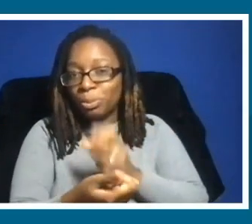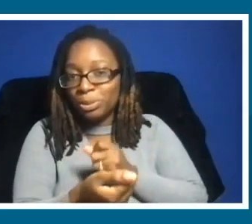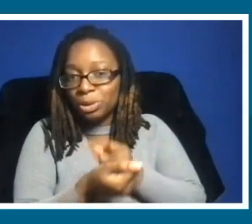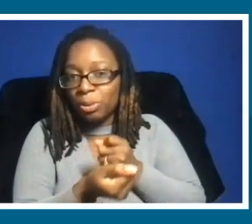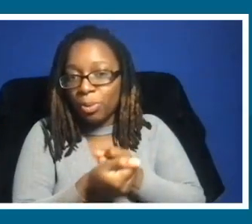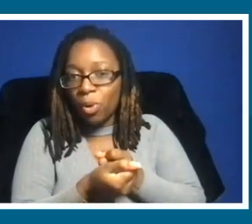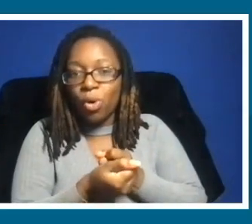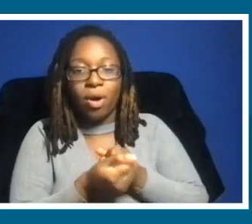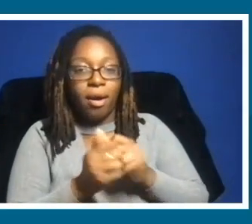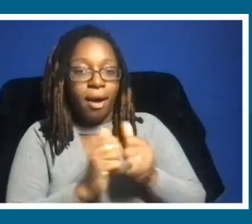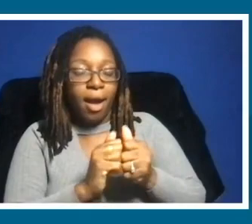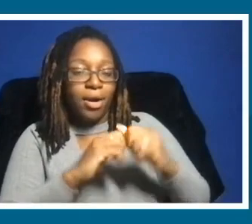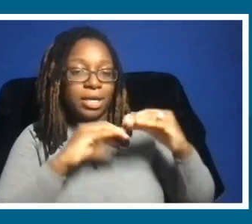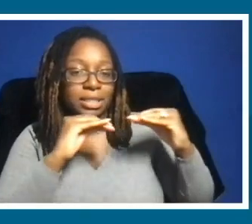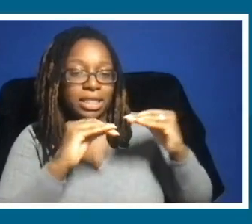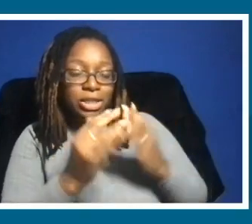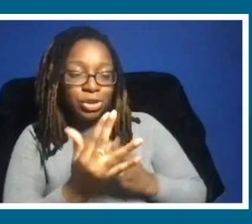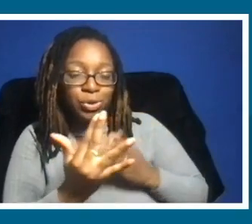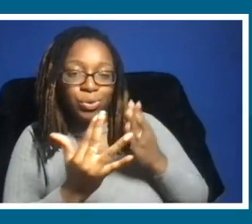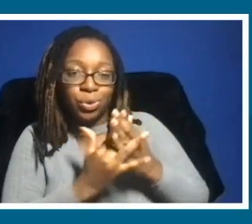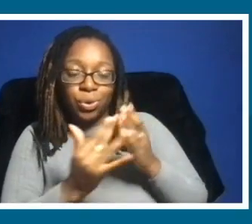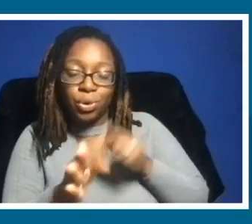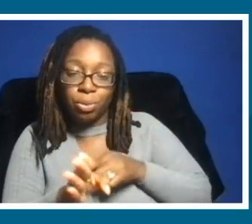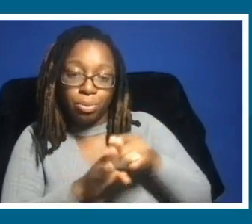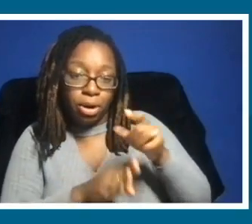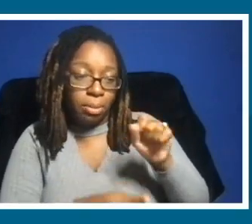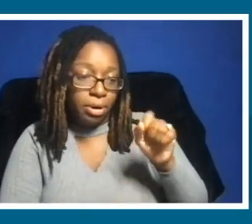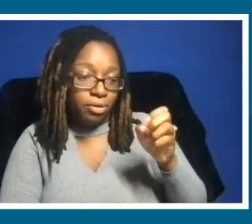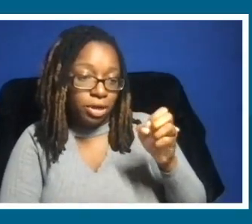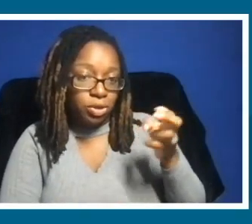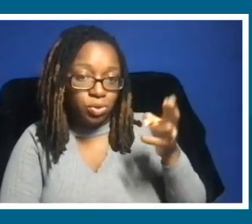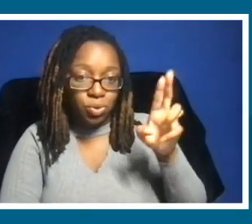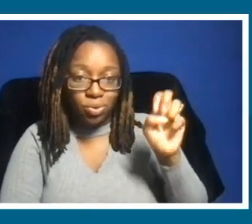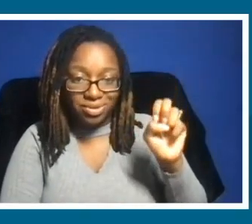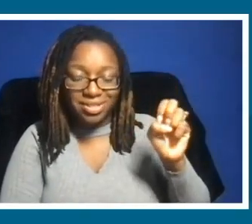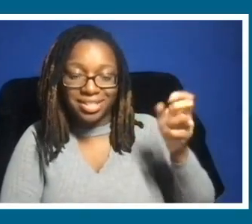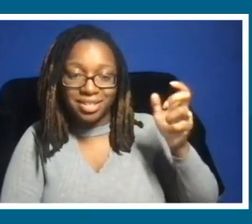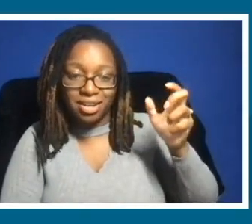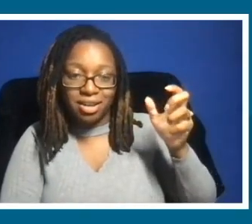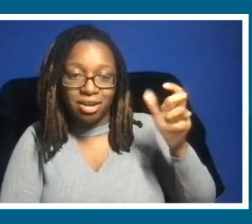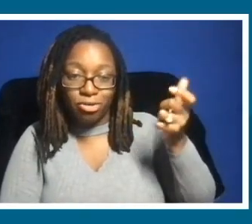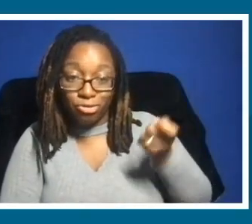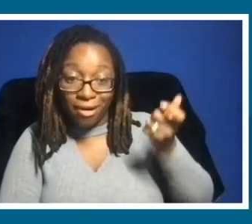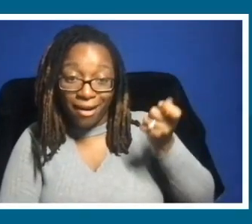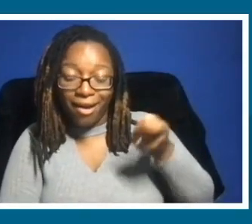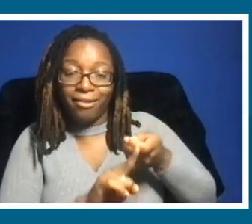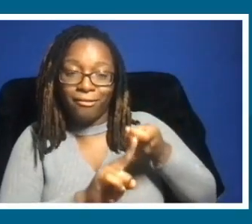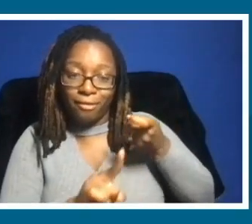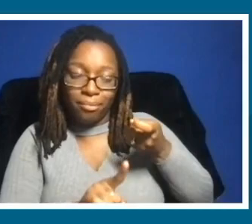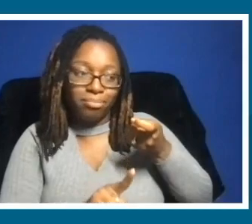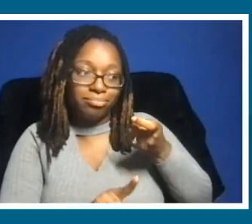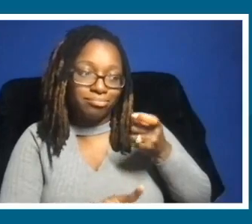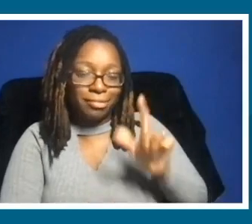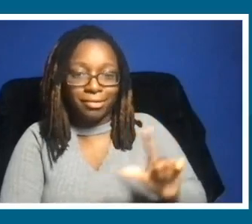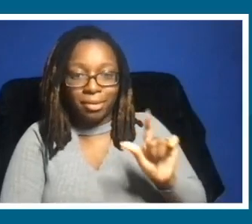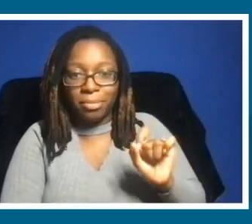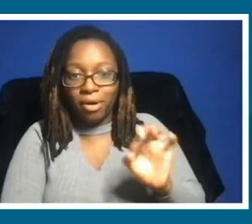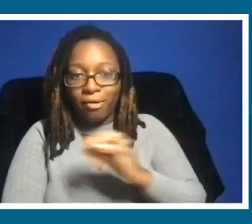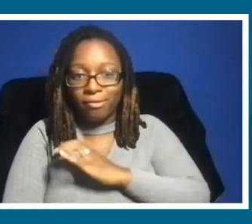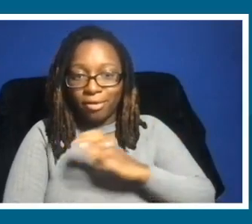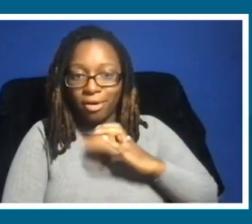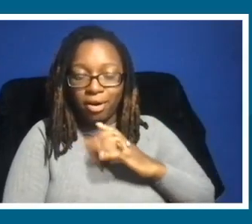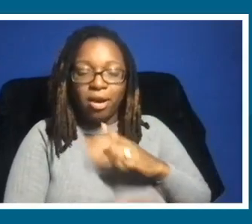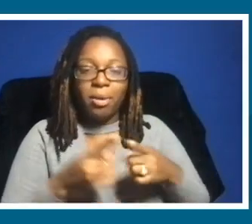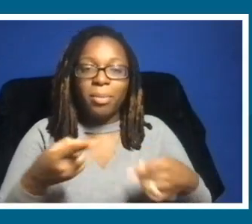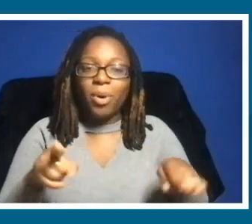Teaching with Primary Sources grants from the Library of Congress, but also feature